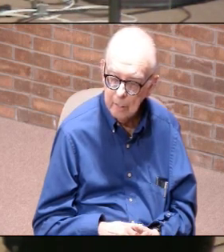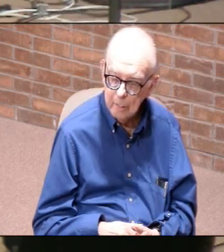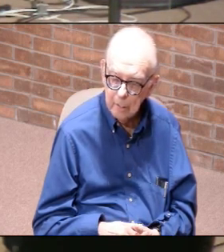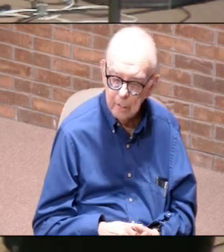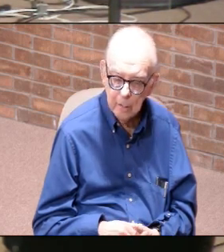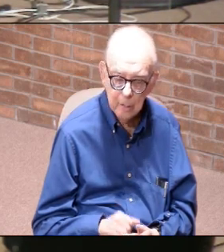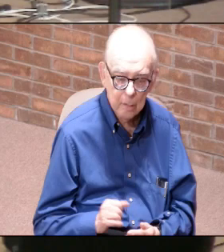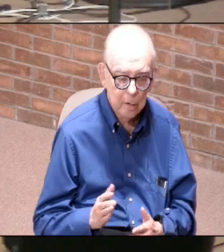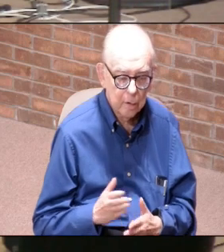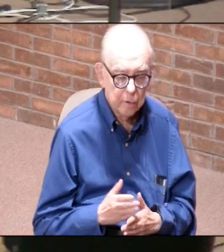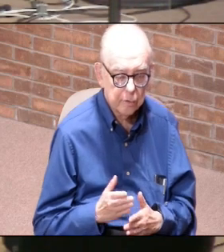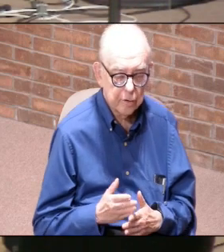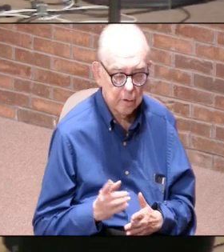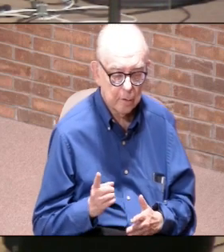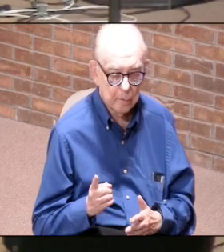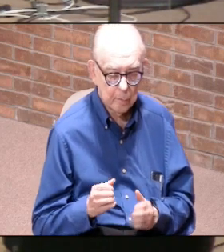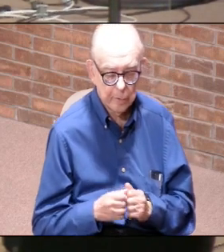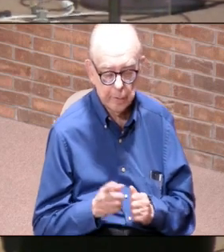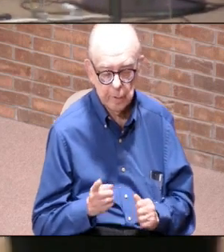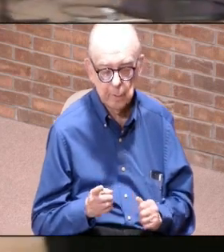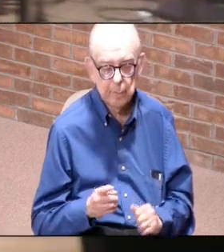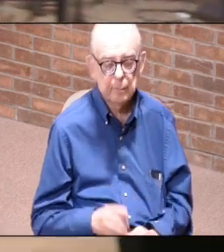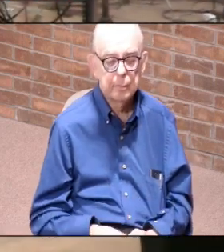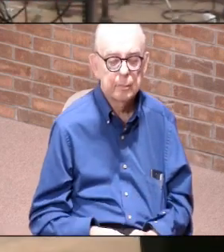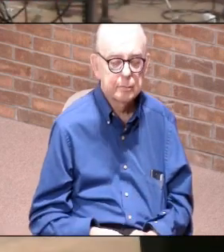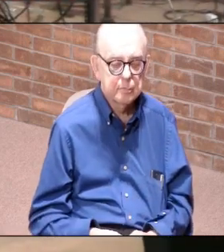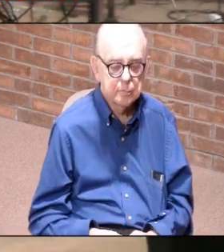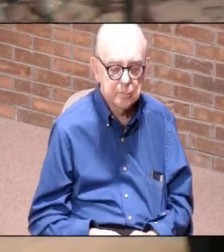I'll just share with you this one.